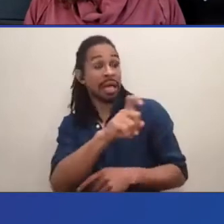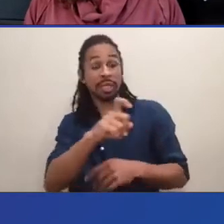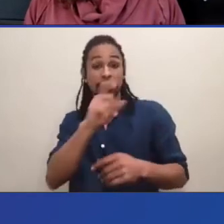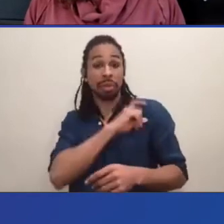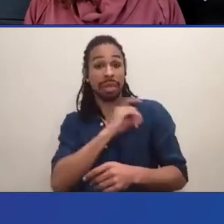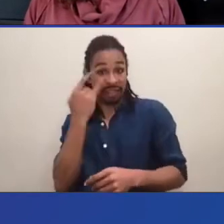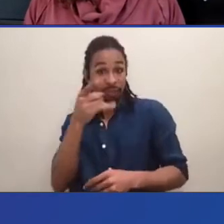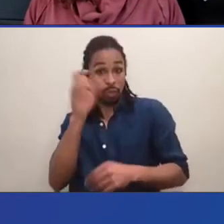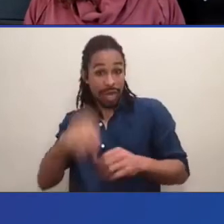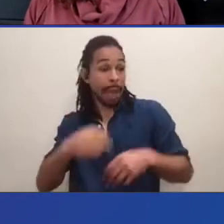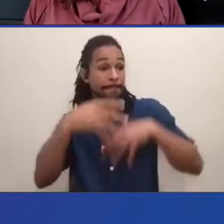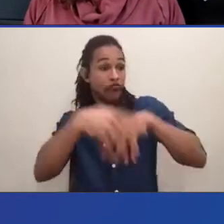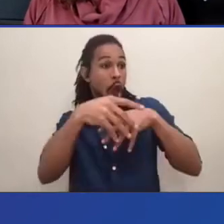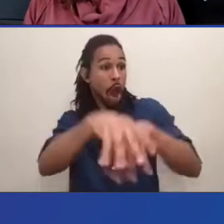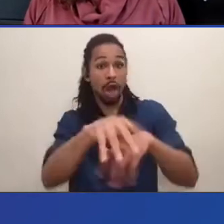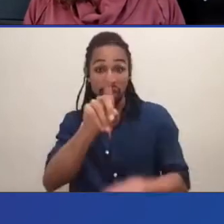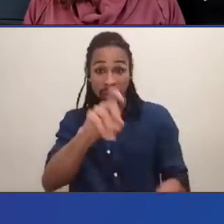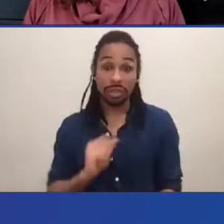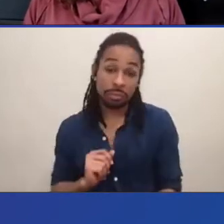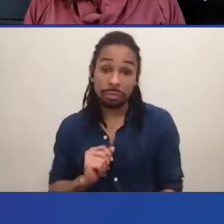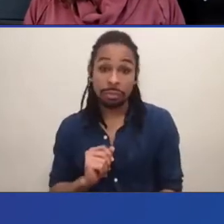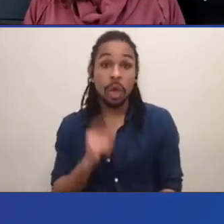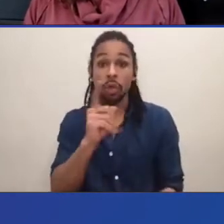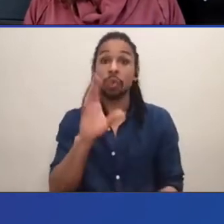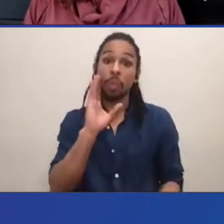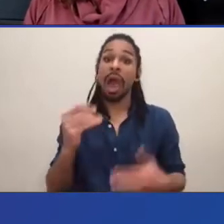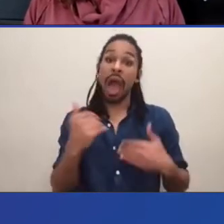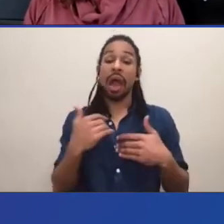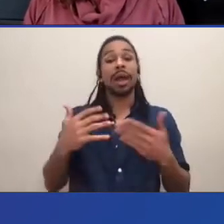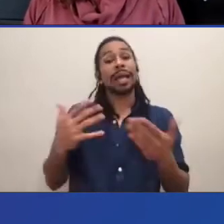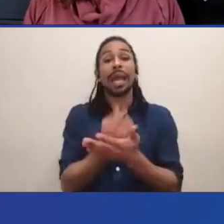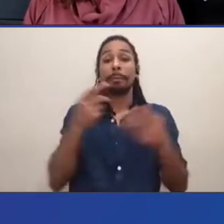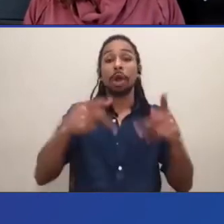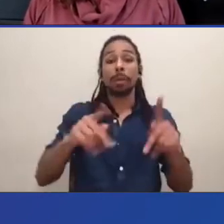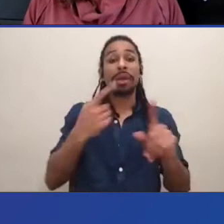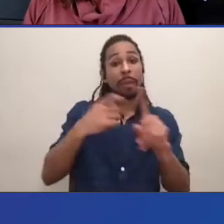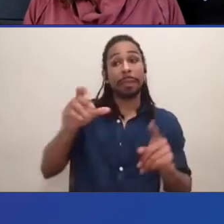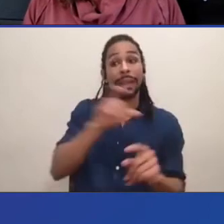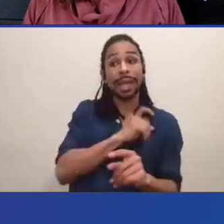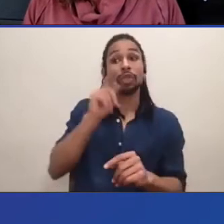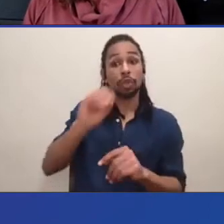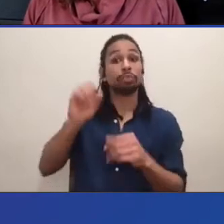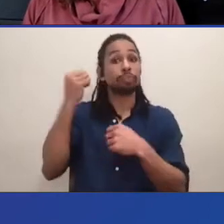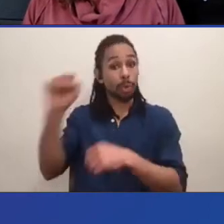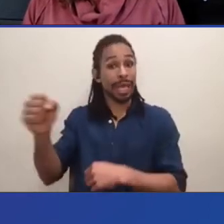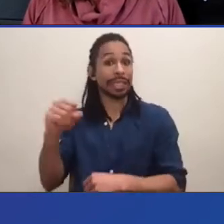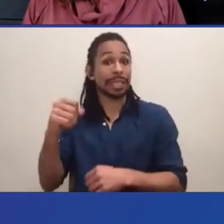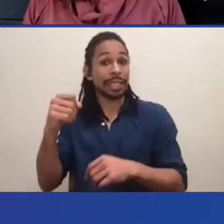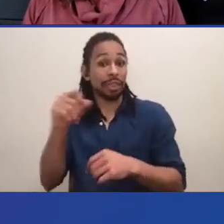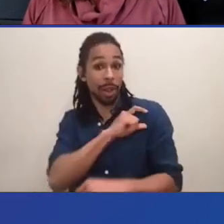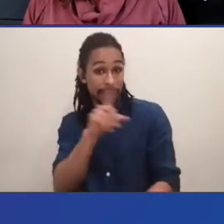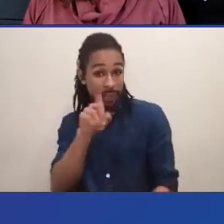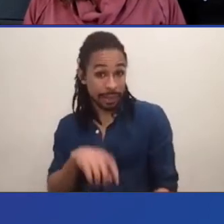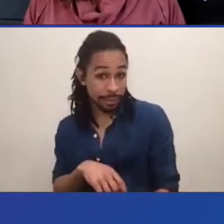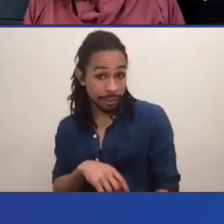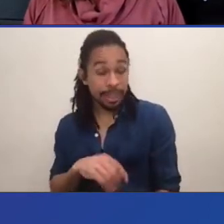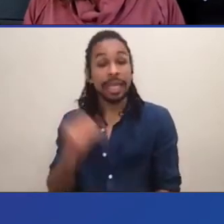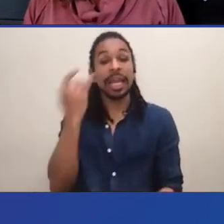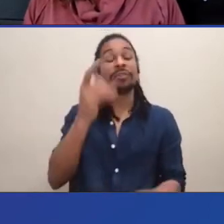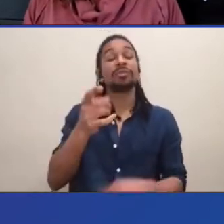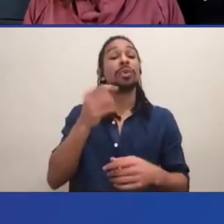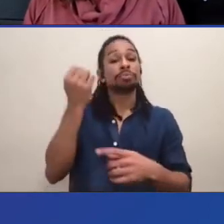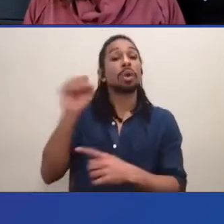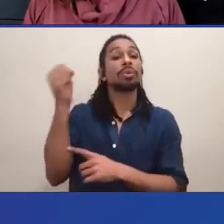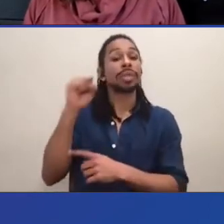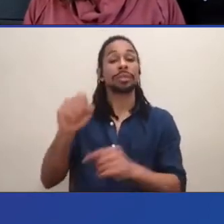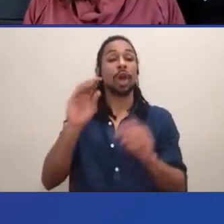You're gonna get a permit to protest the police from the police? If you're protesting a cultural institution, are you gonna